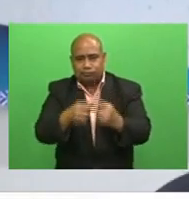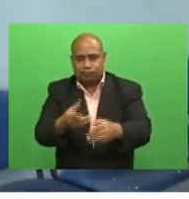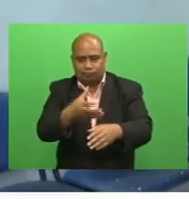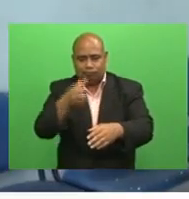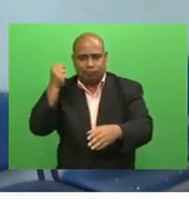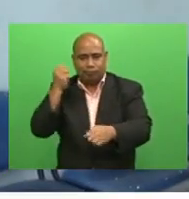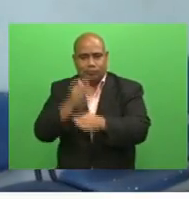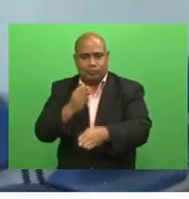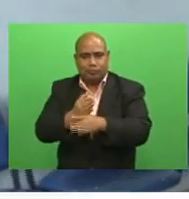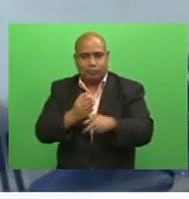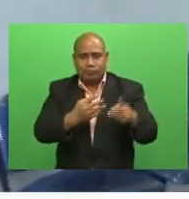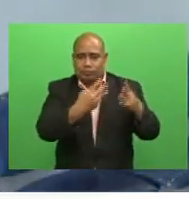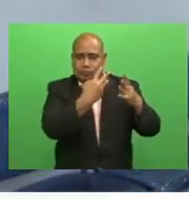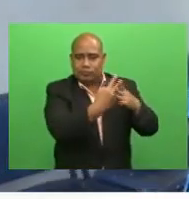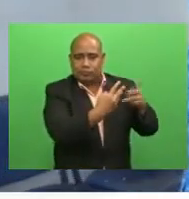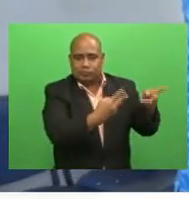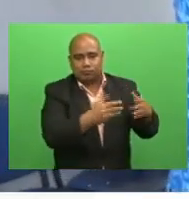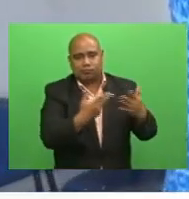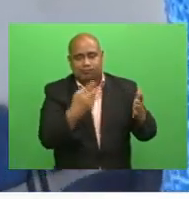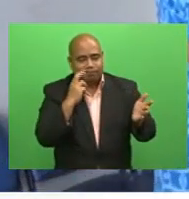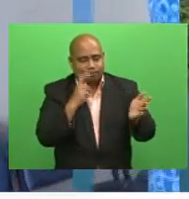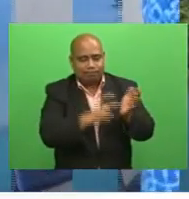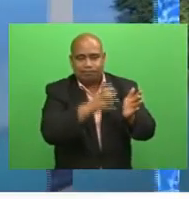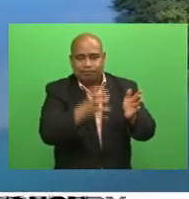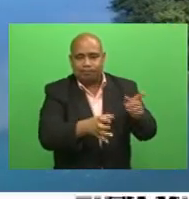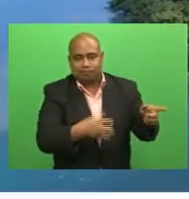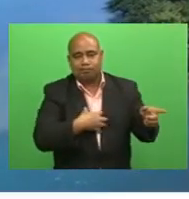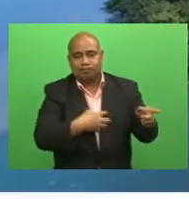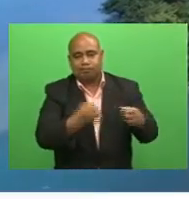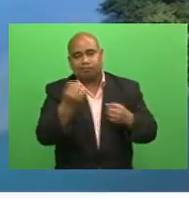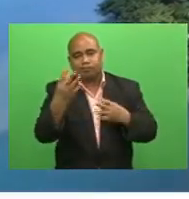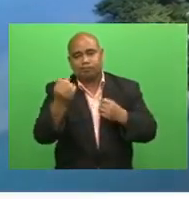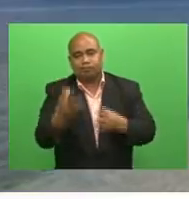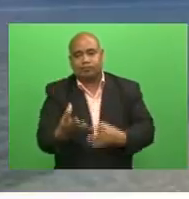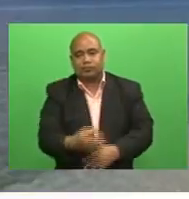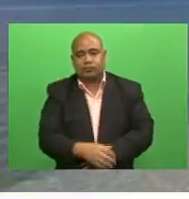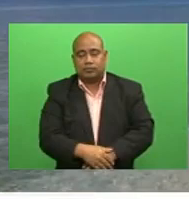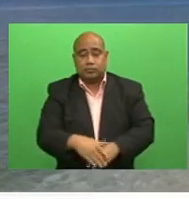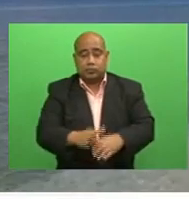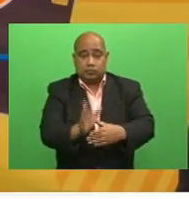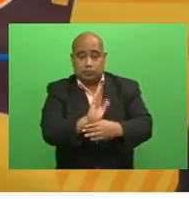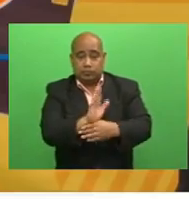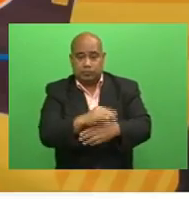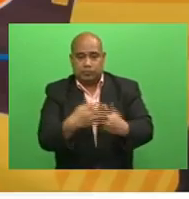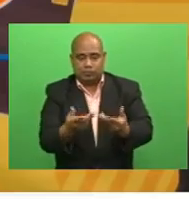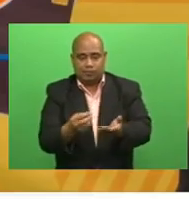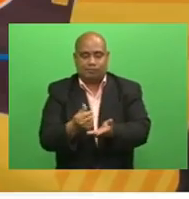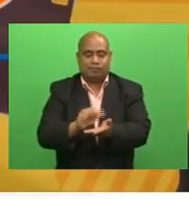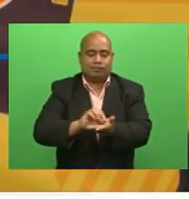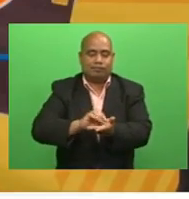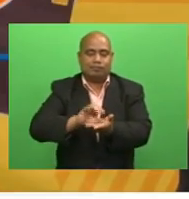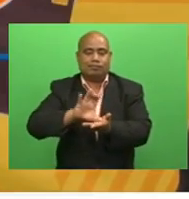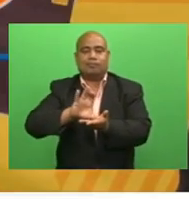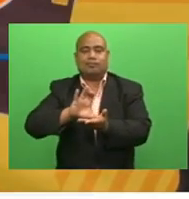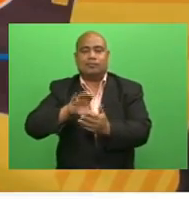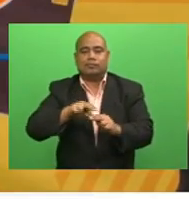Political Parties requires further clarification. And movies makes millions for Fiji.